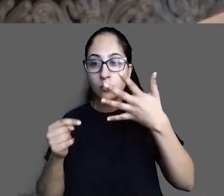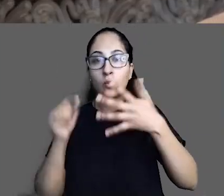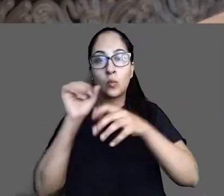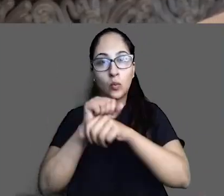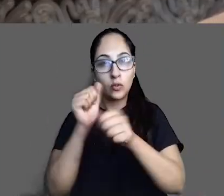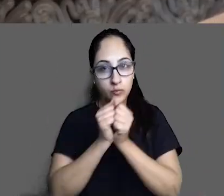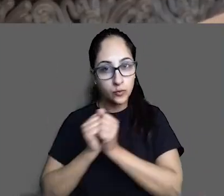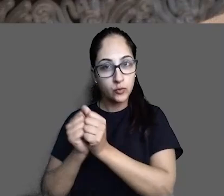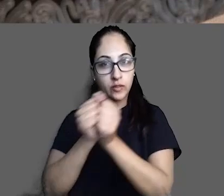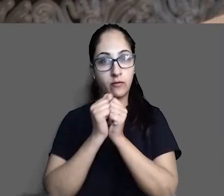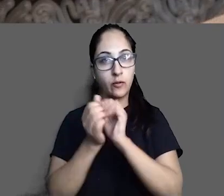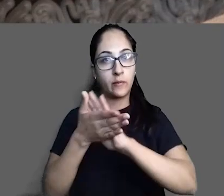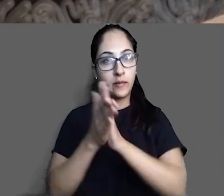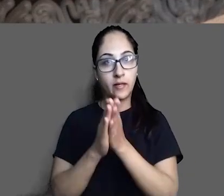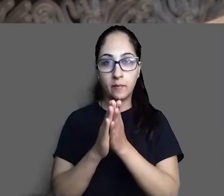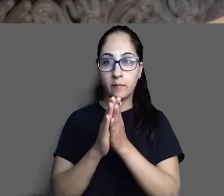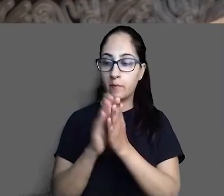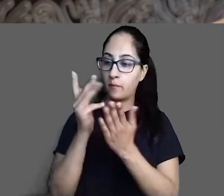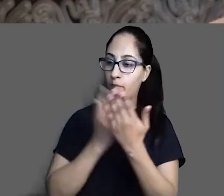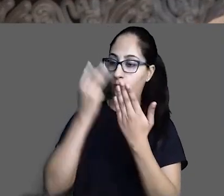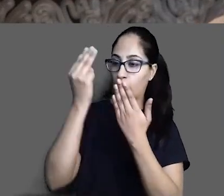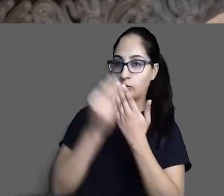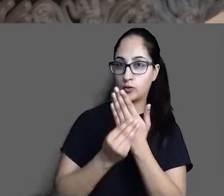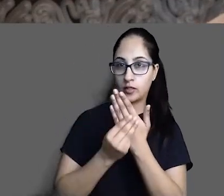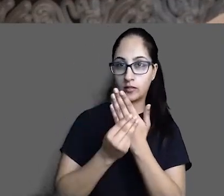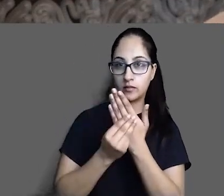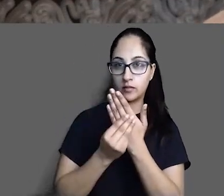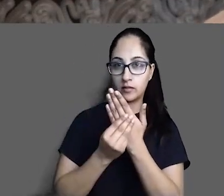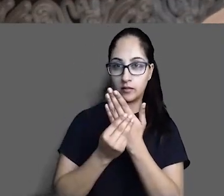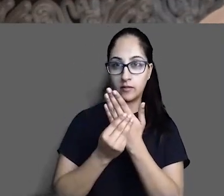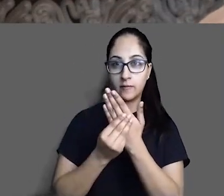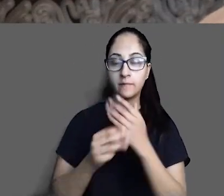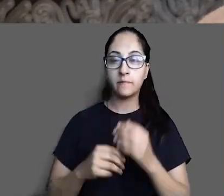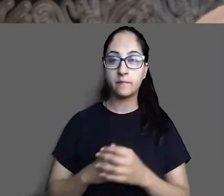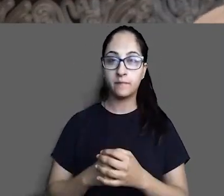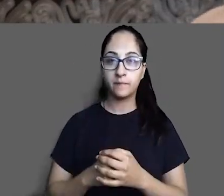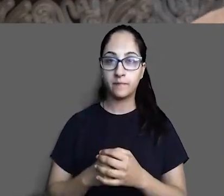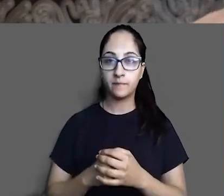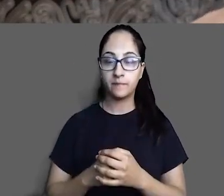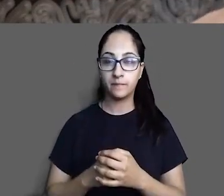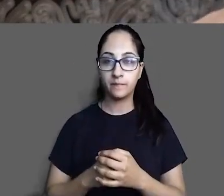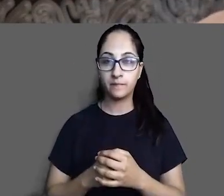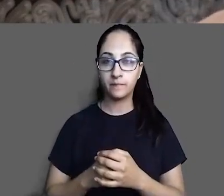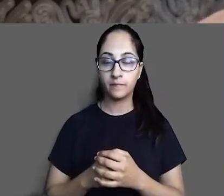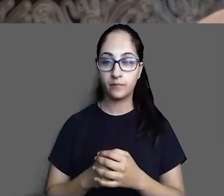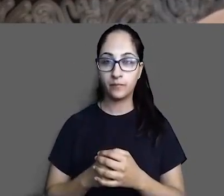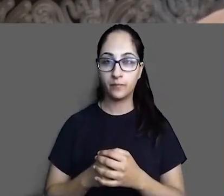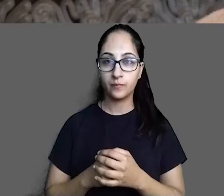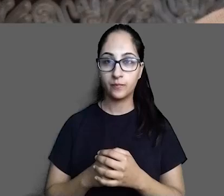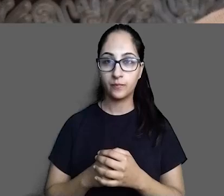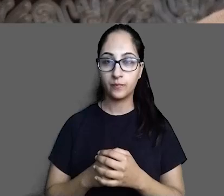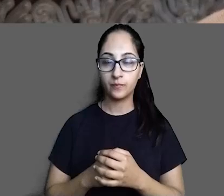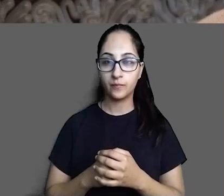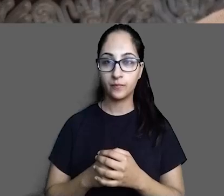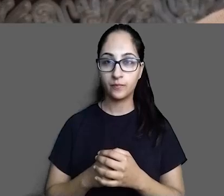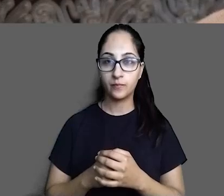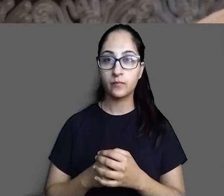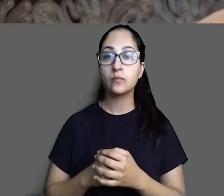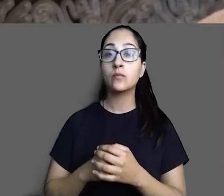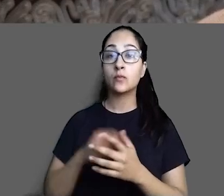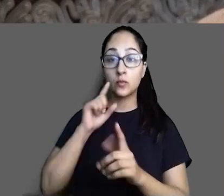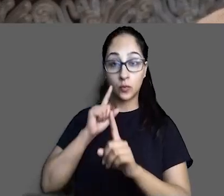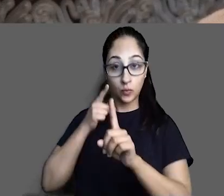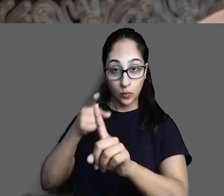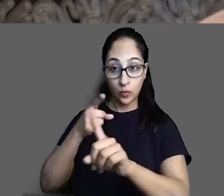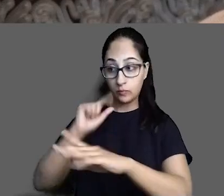as a joint project. And that's when its benefits become more apparent and also much more